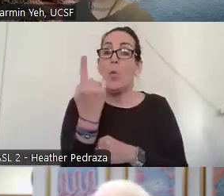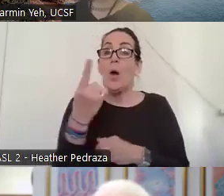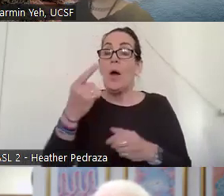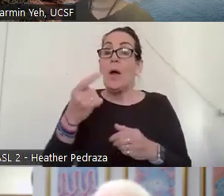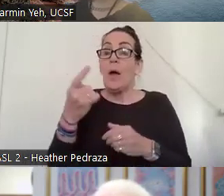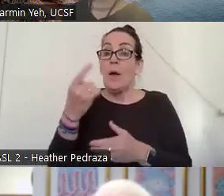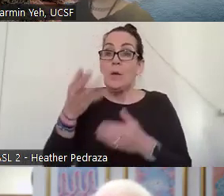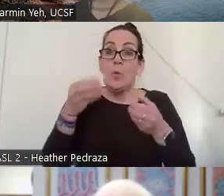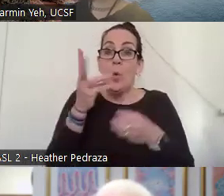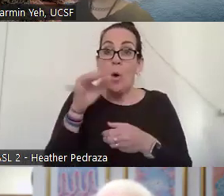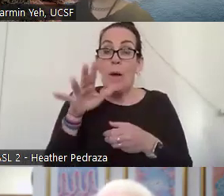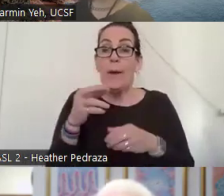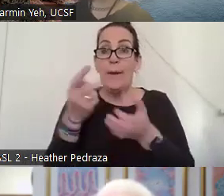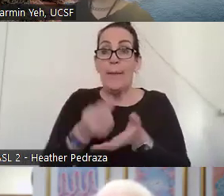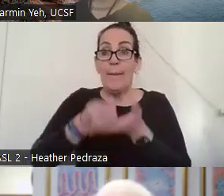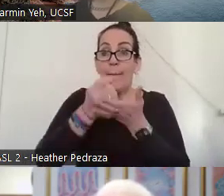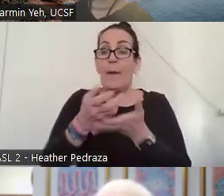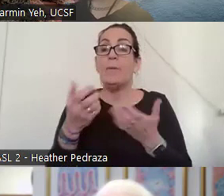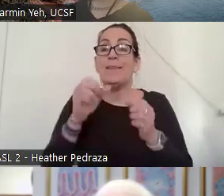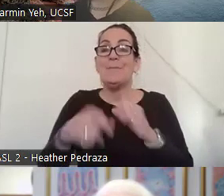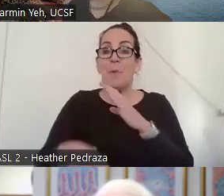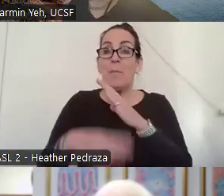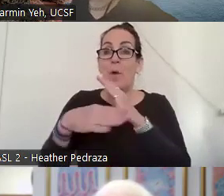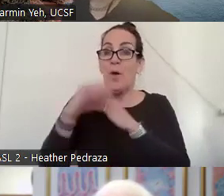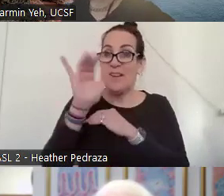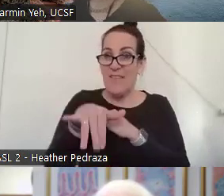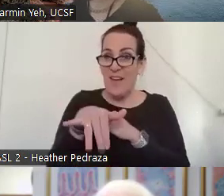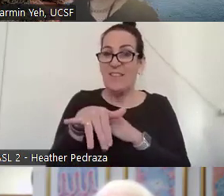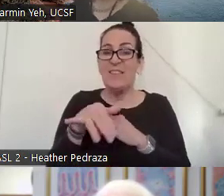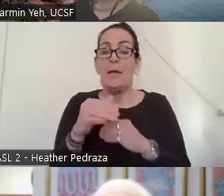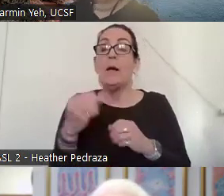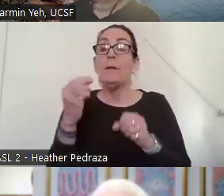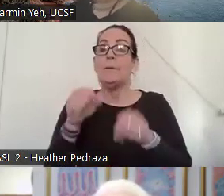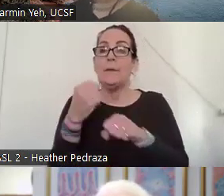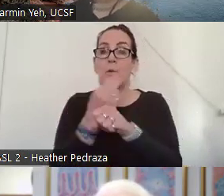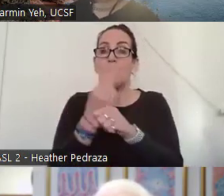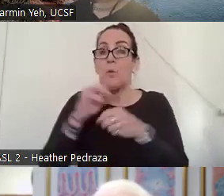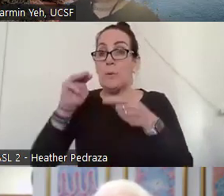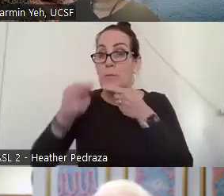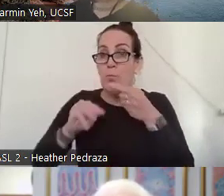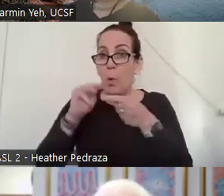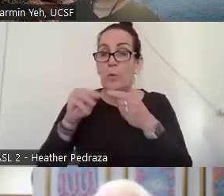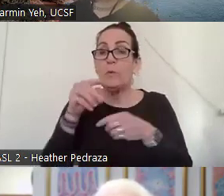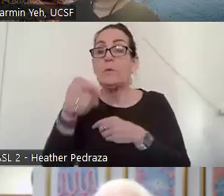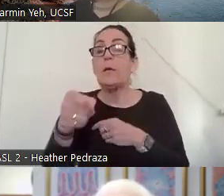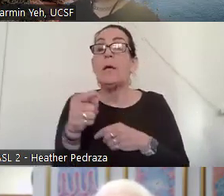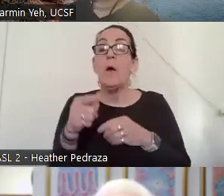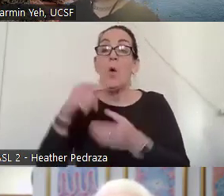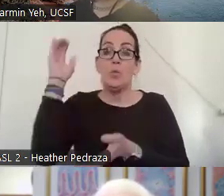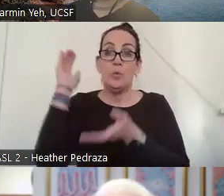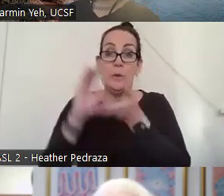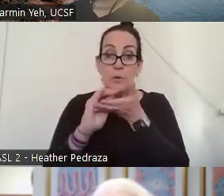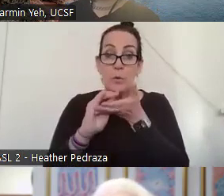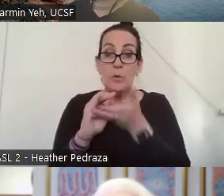this peptide altogether using molecules that reduce the level of the